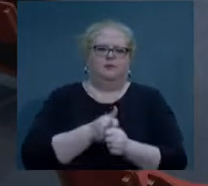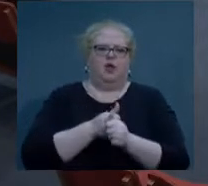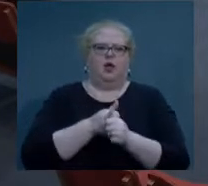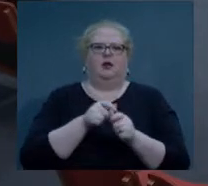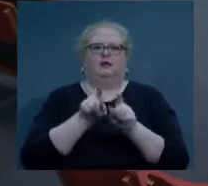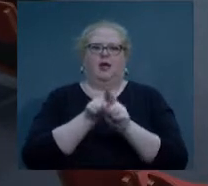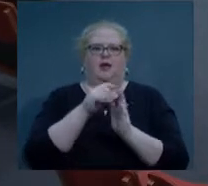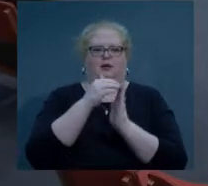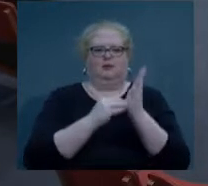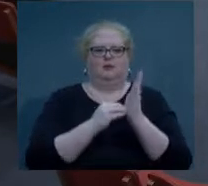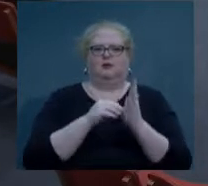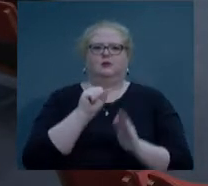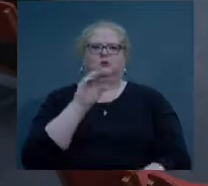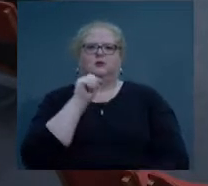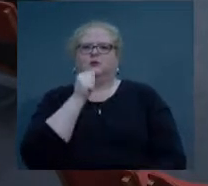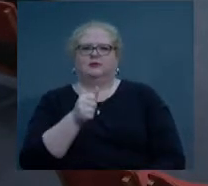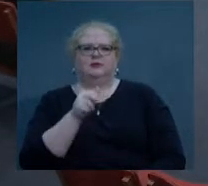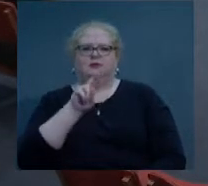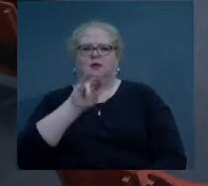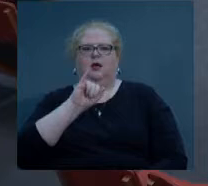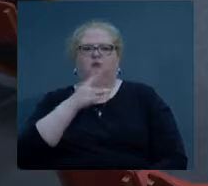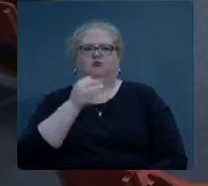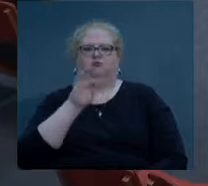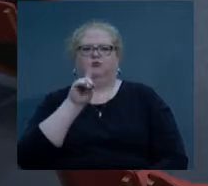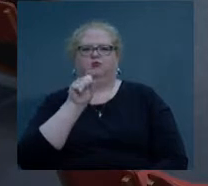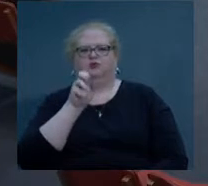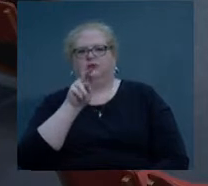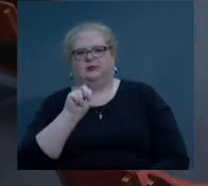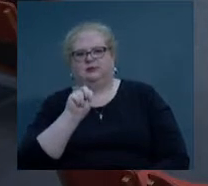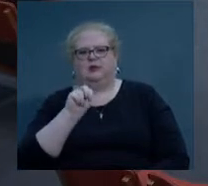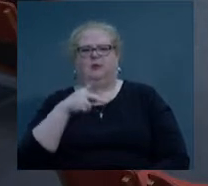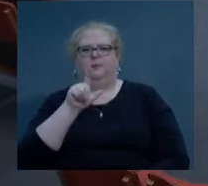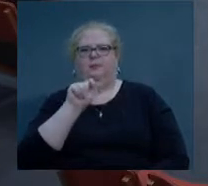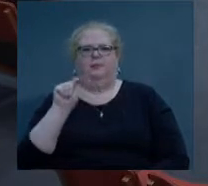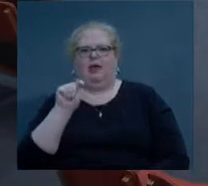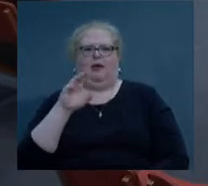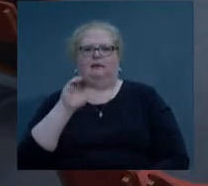so no, it is not a Richardson very good. plat case. Okay.